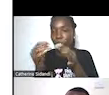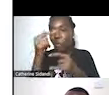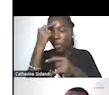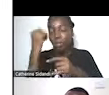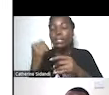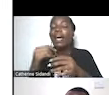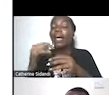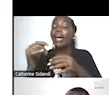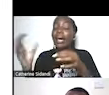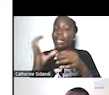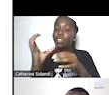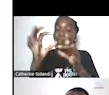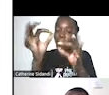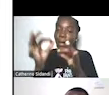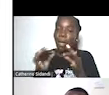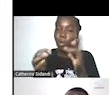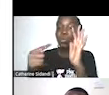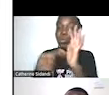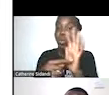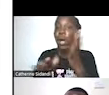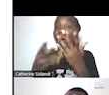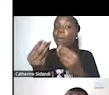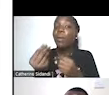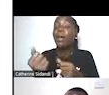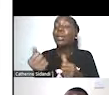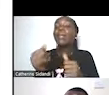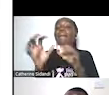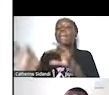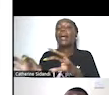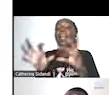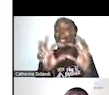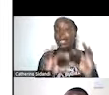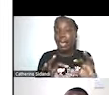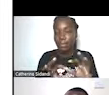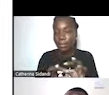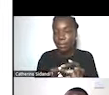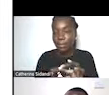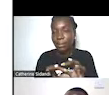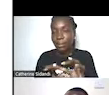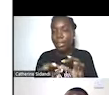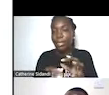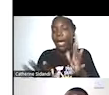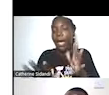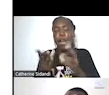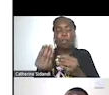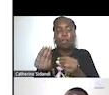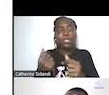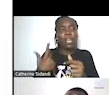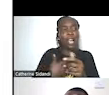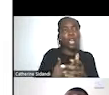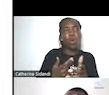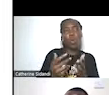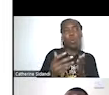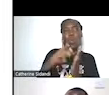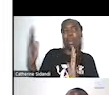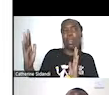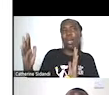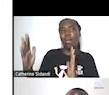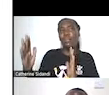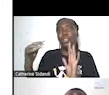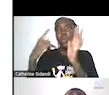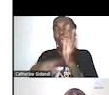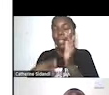at some point shows how much the market, how big or how large or what portion of the market that